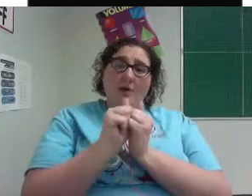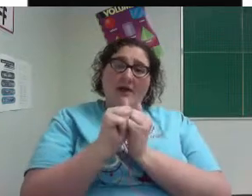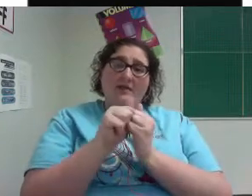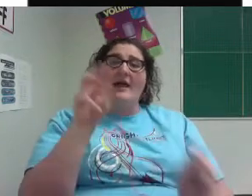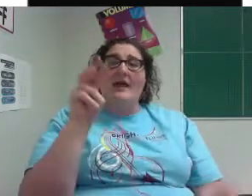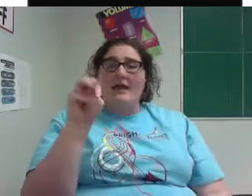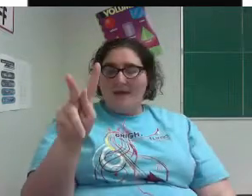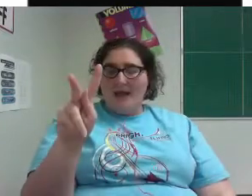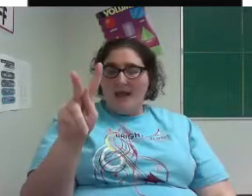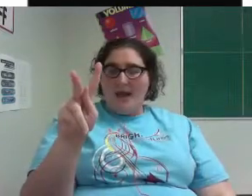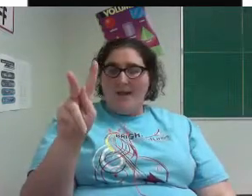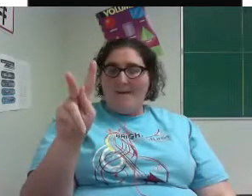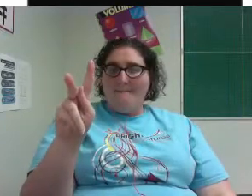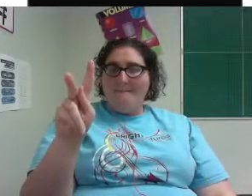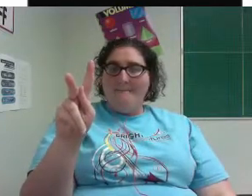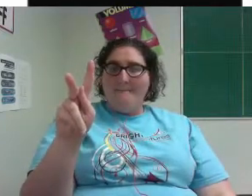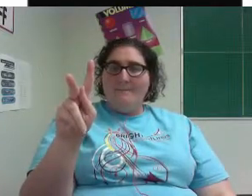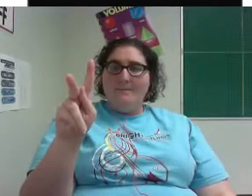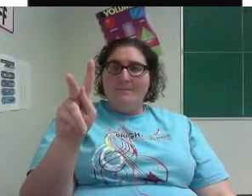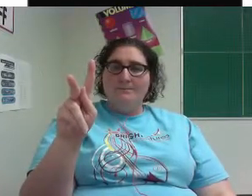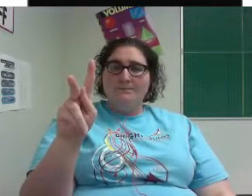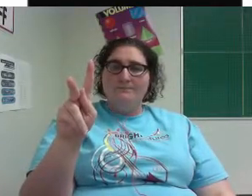would be congruent to MK